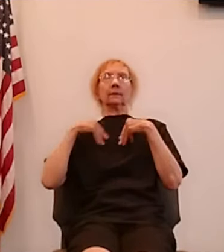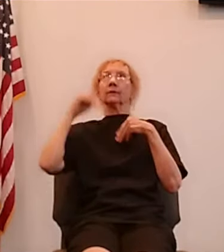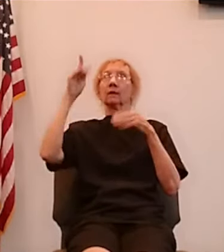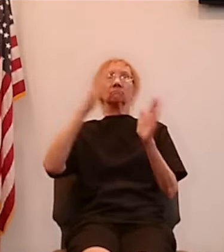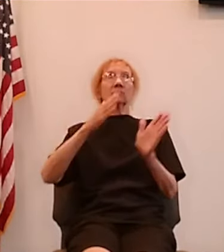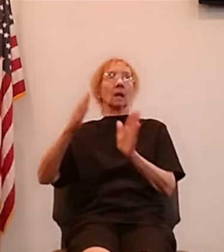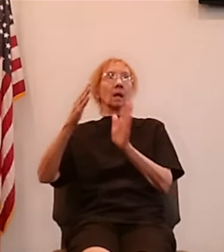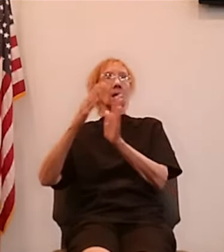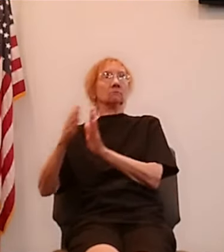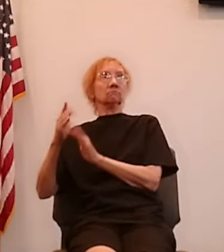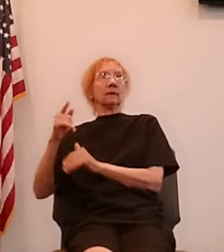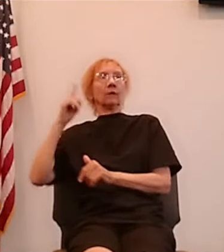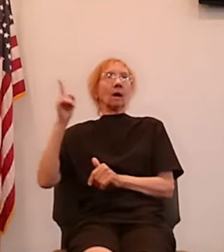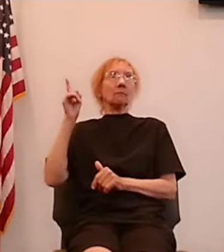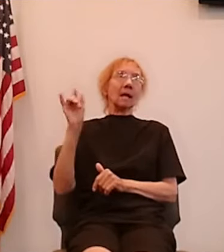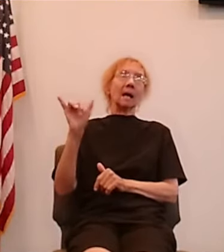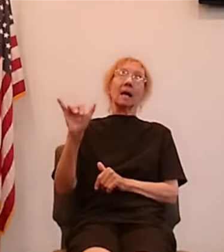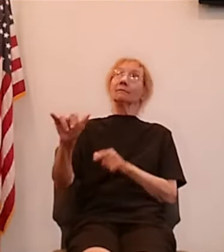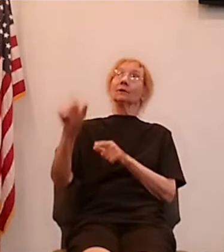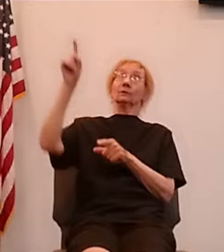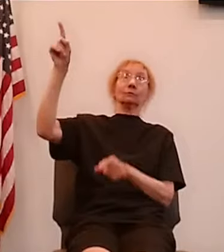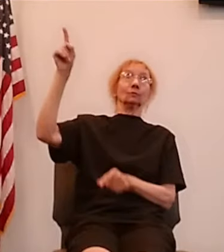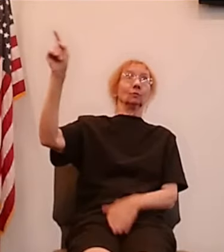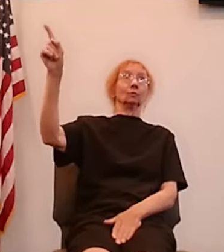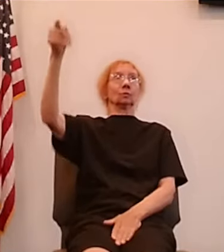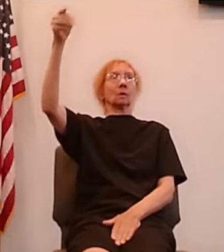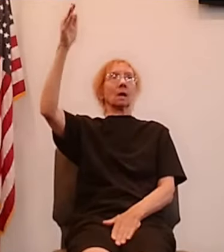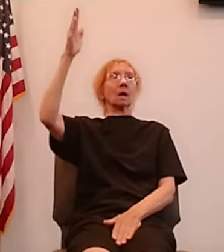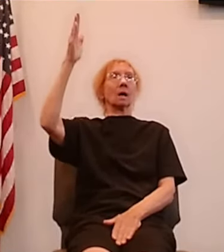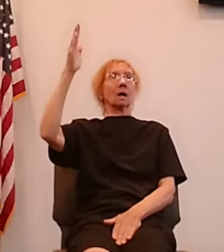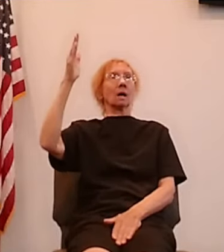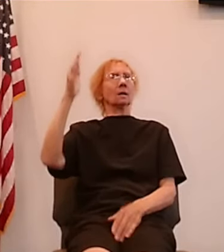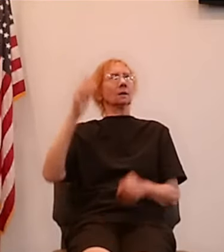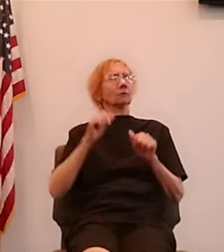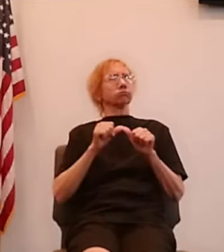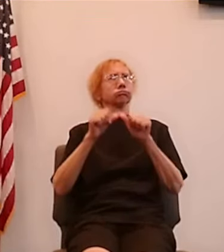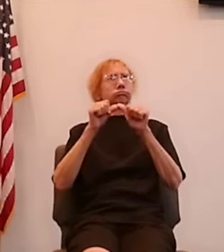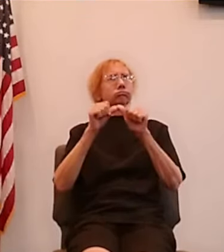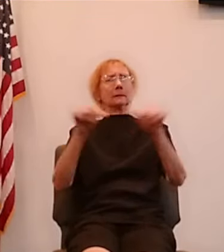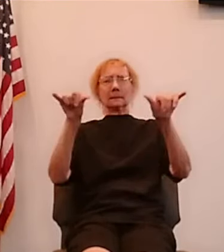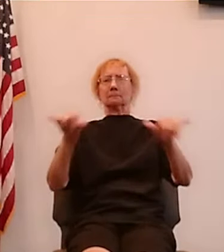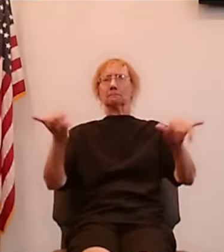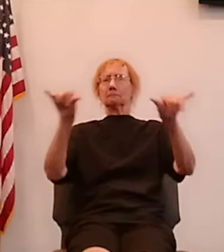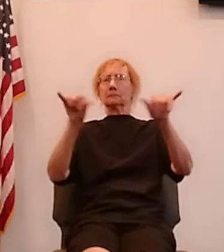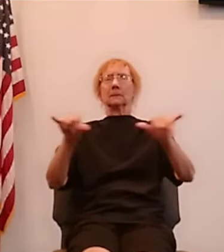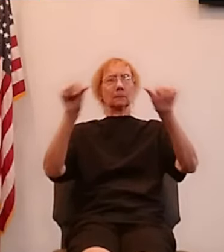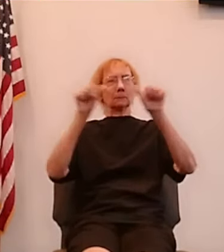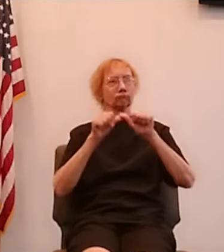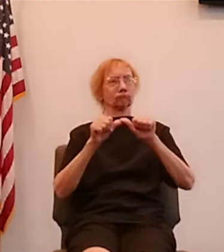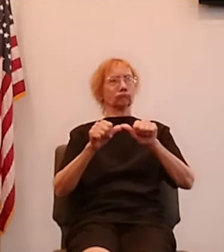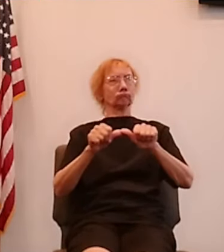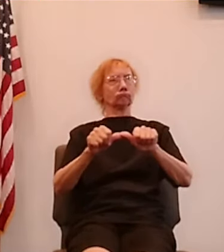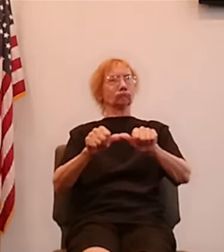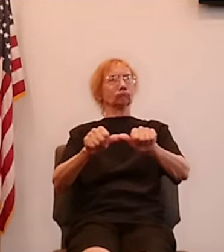from everlasting thou art God, in endless years the